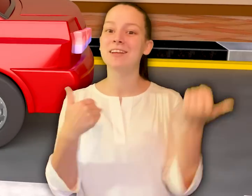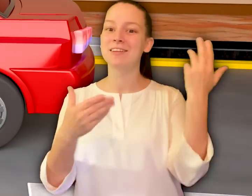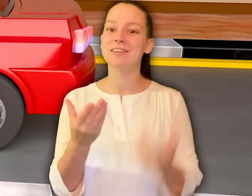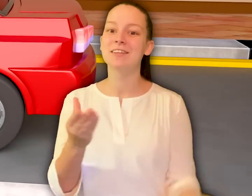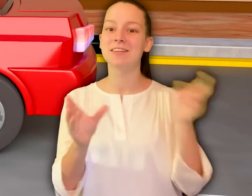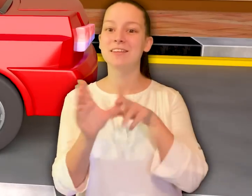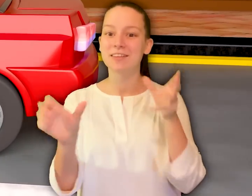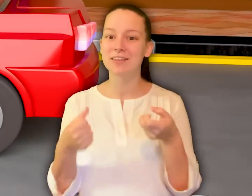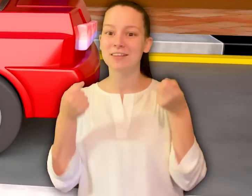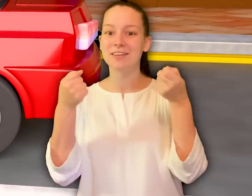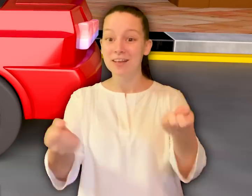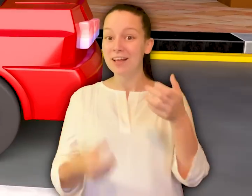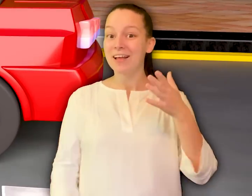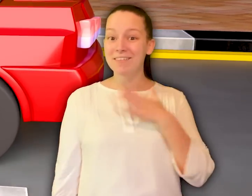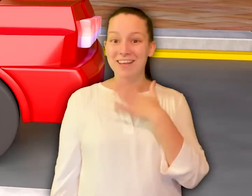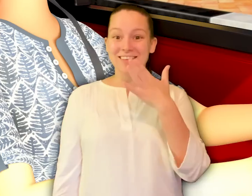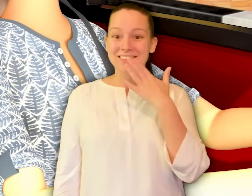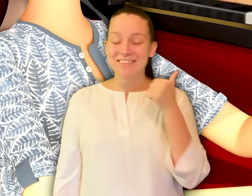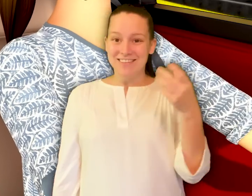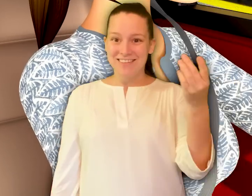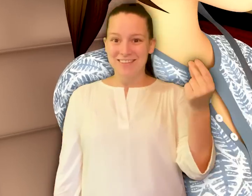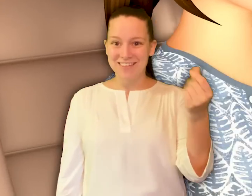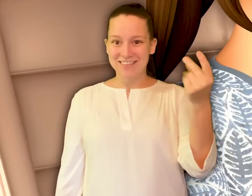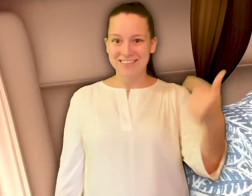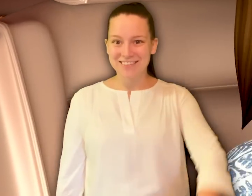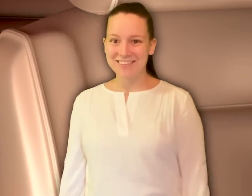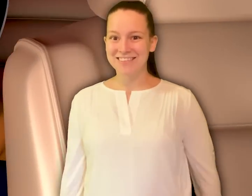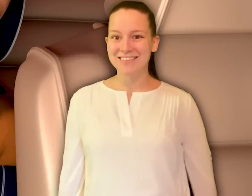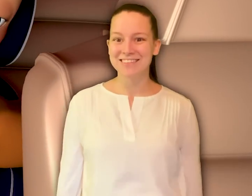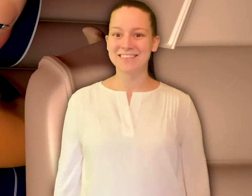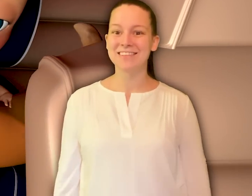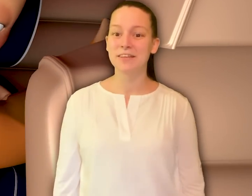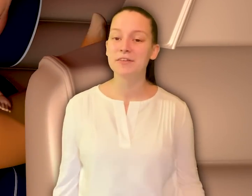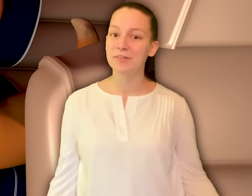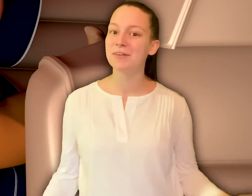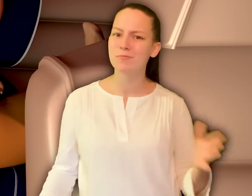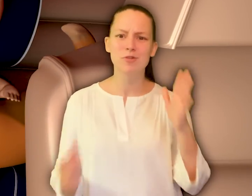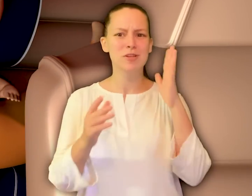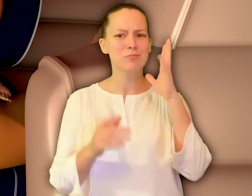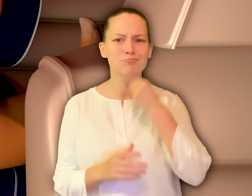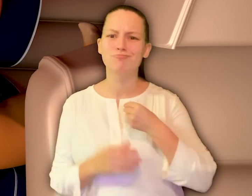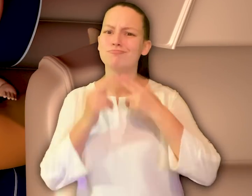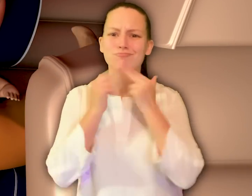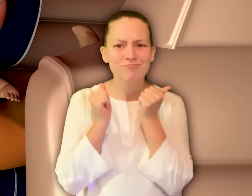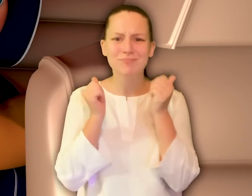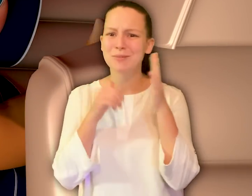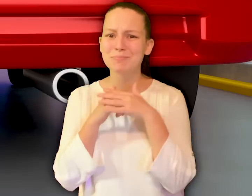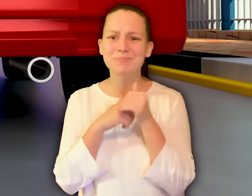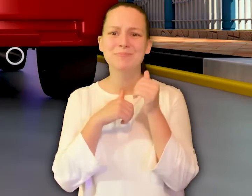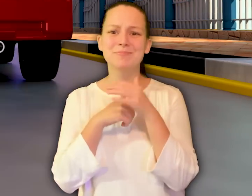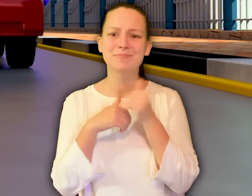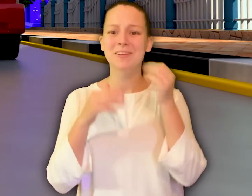car ride our car off we go to ride our car my sweet puppy what an adorable